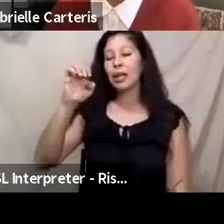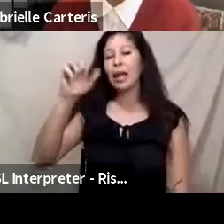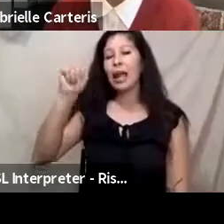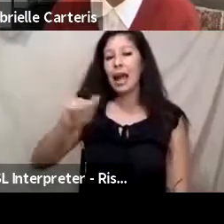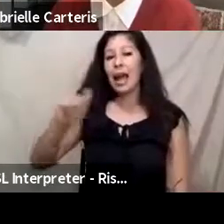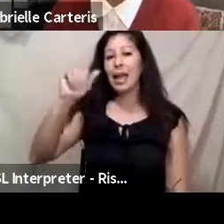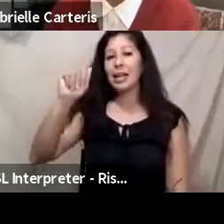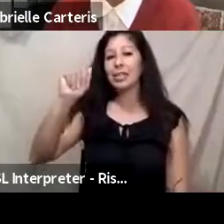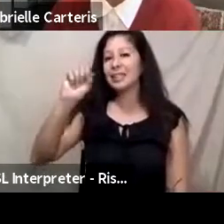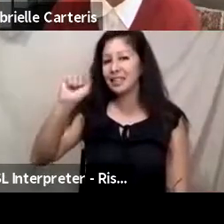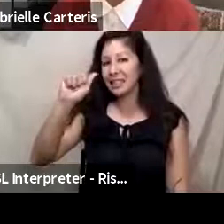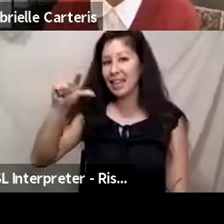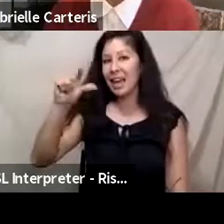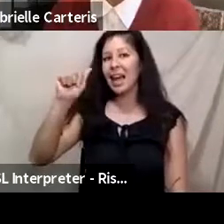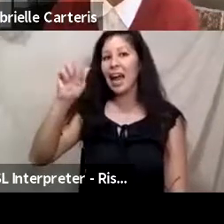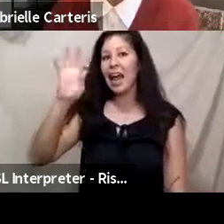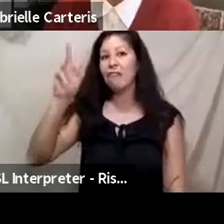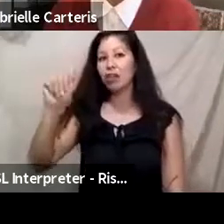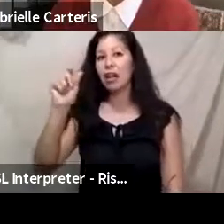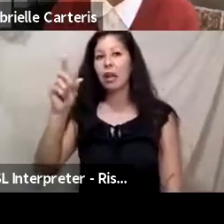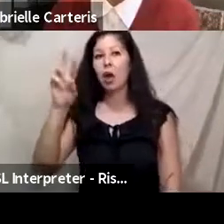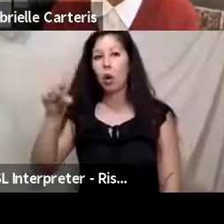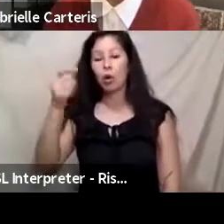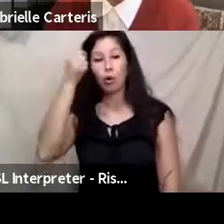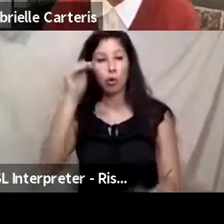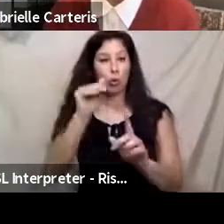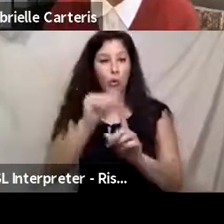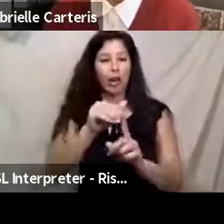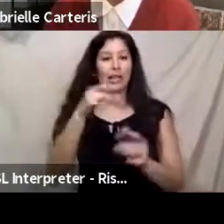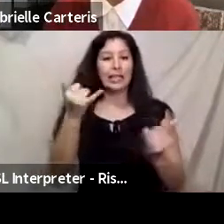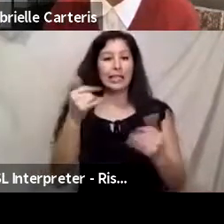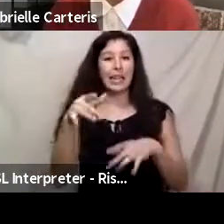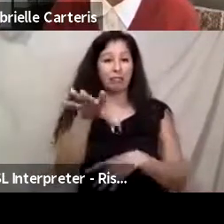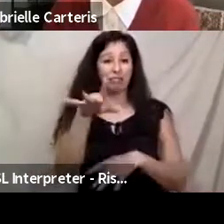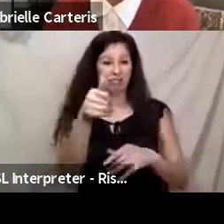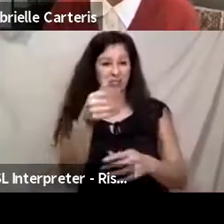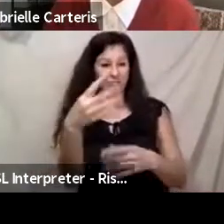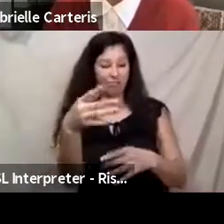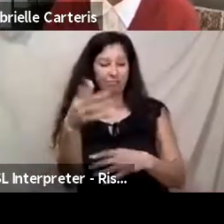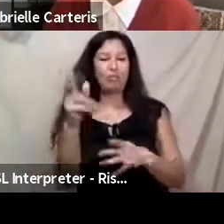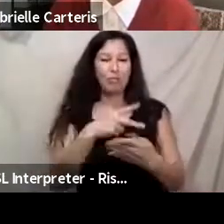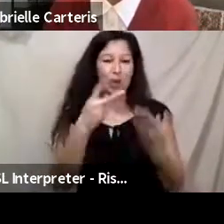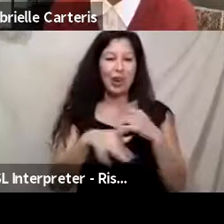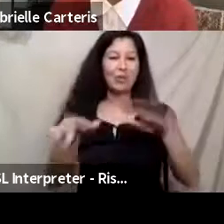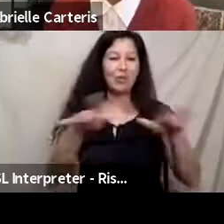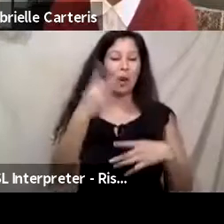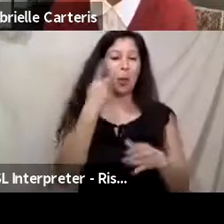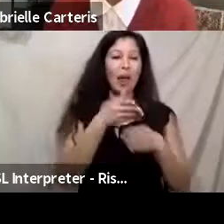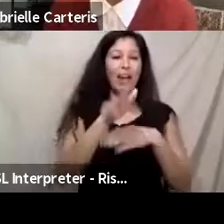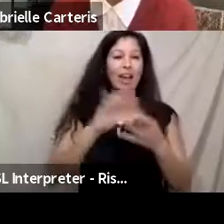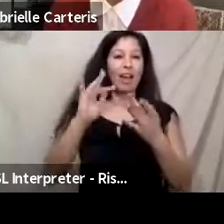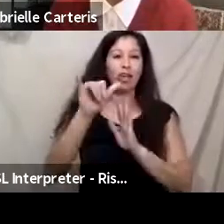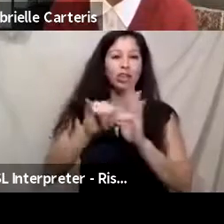pteoe@sagaftra.org. As a reminder, today's program is being recorded and you can watch the replay right here on SAG-AFTRA's YouTube channel, along